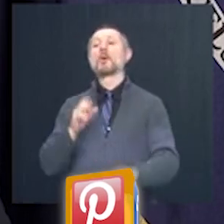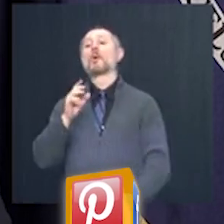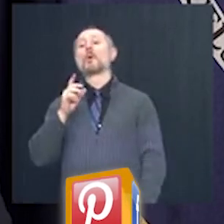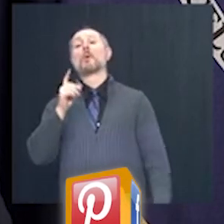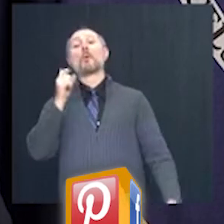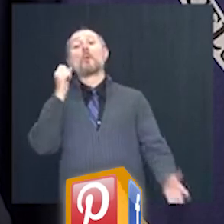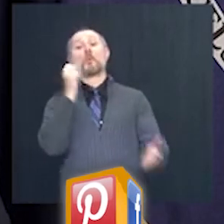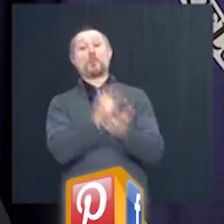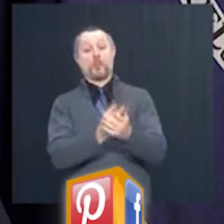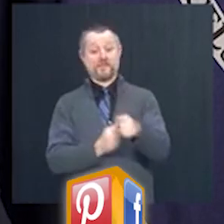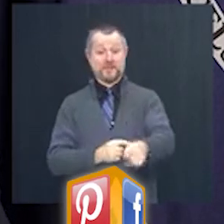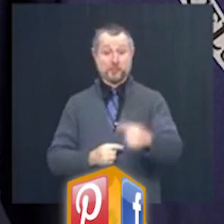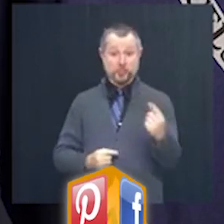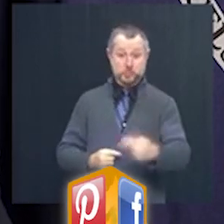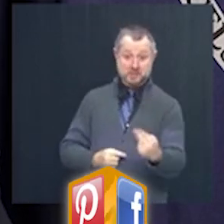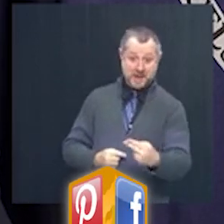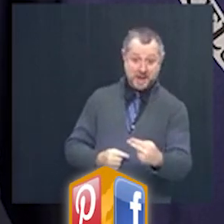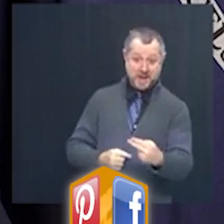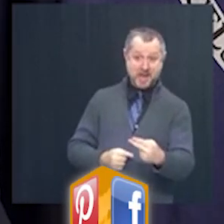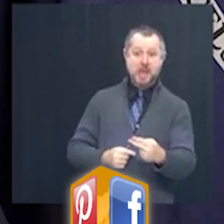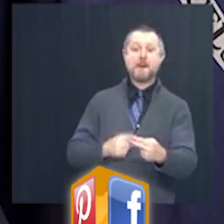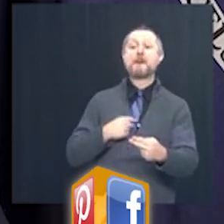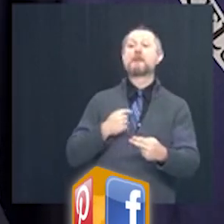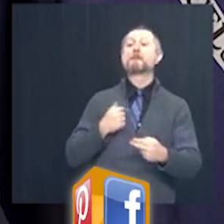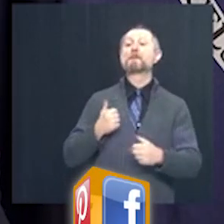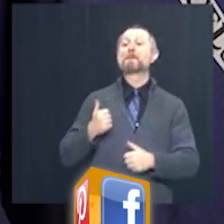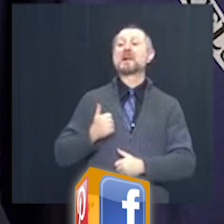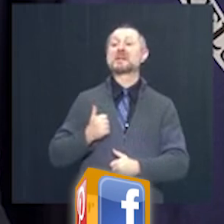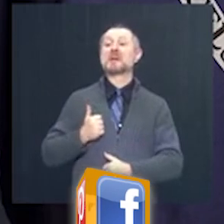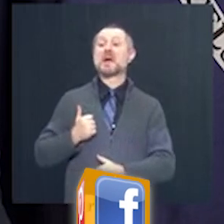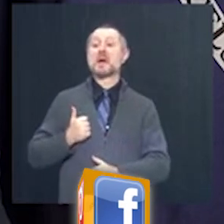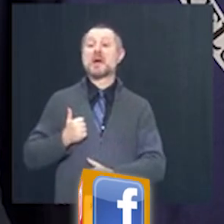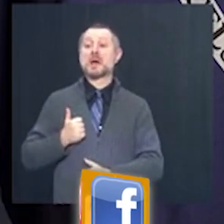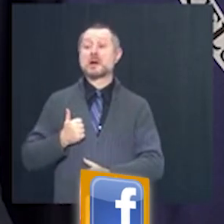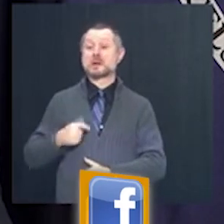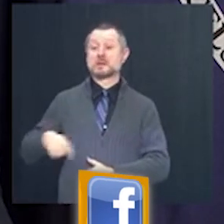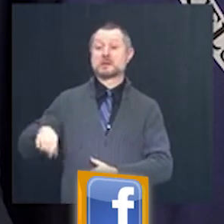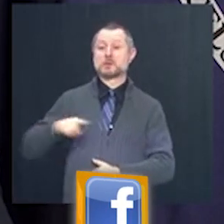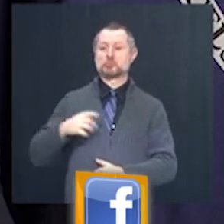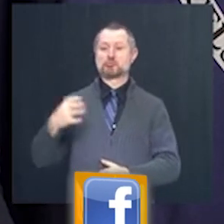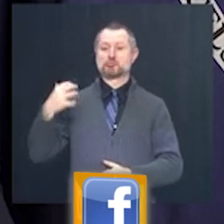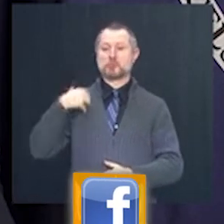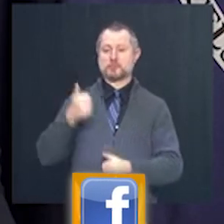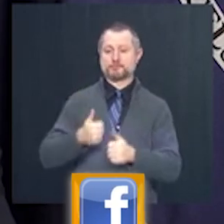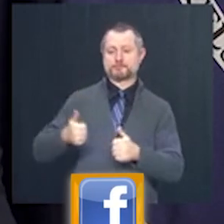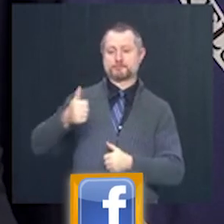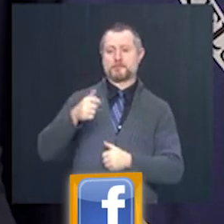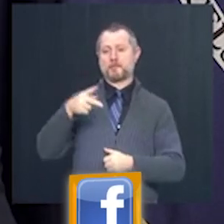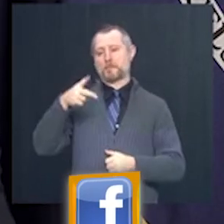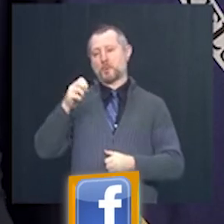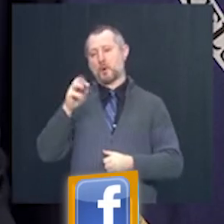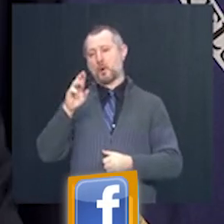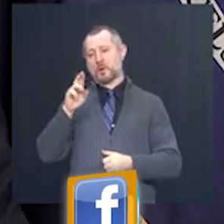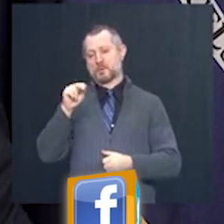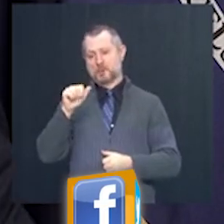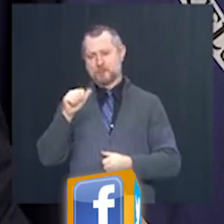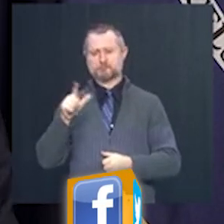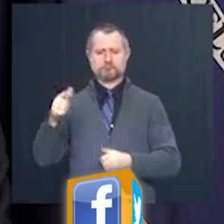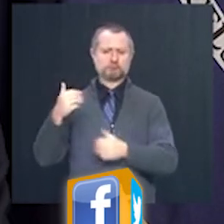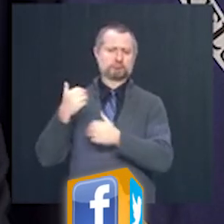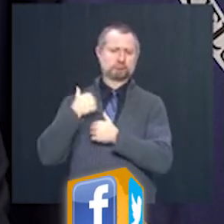Washington. The military, General Perna, is in charge of transporting